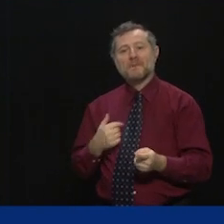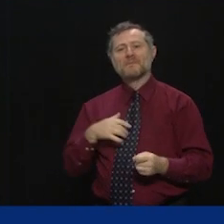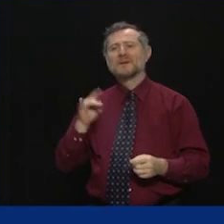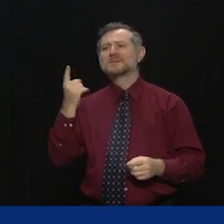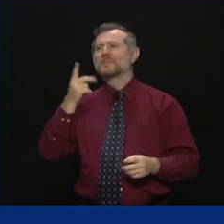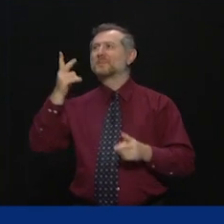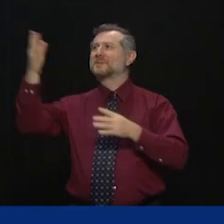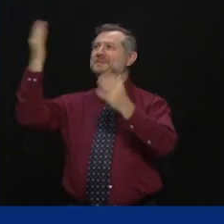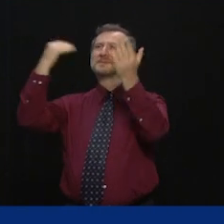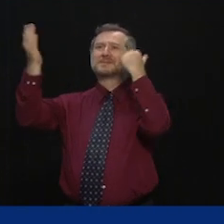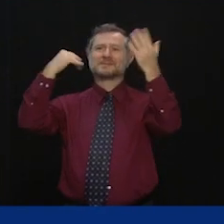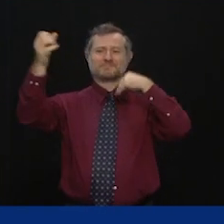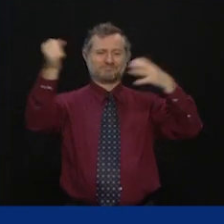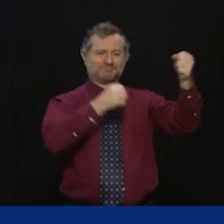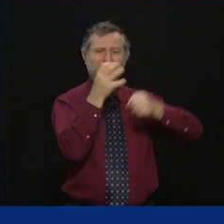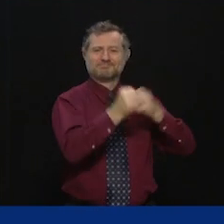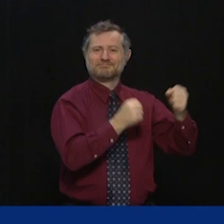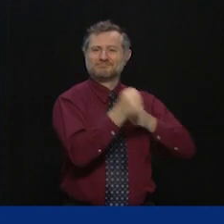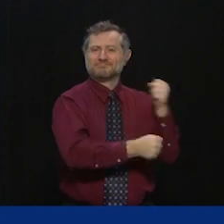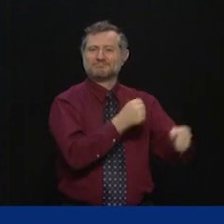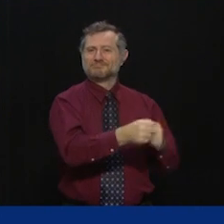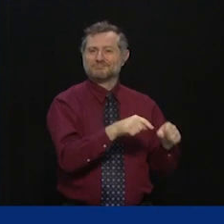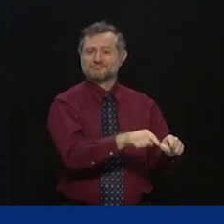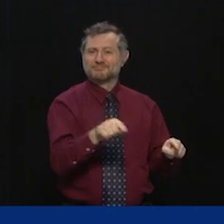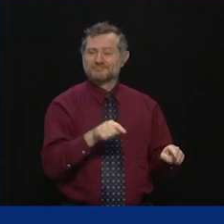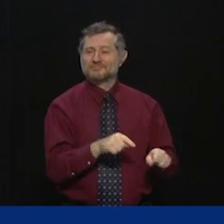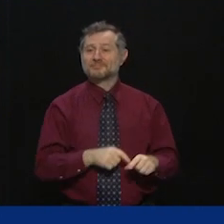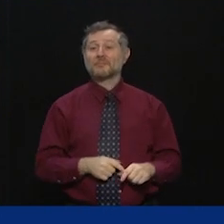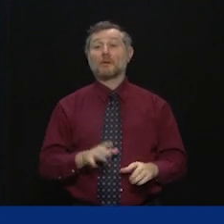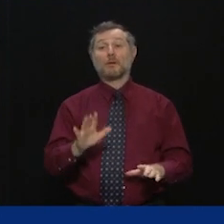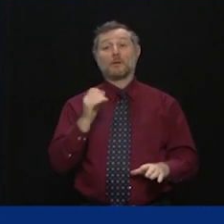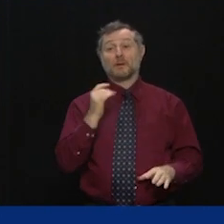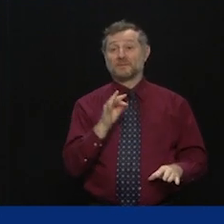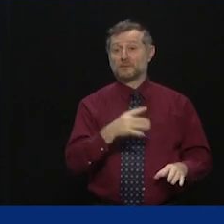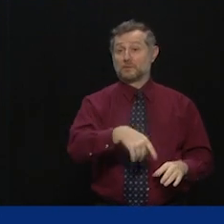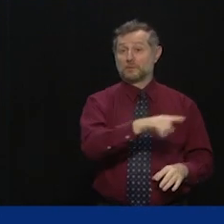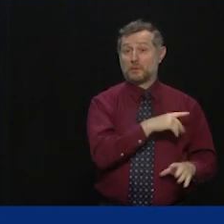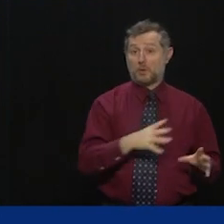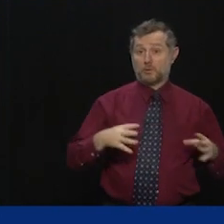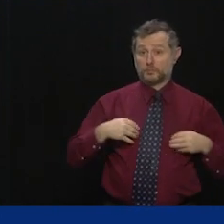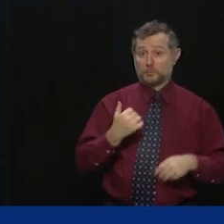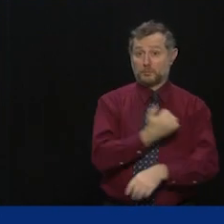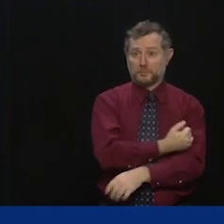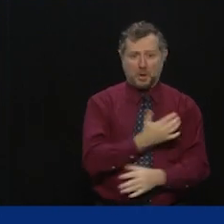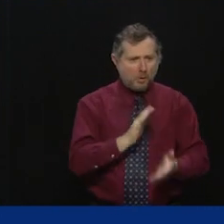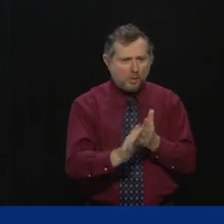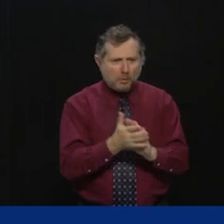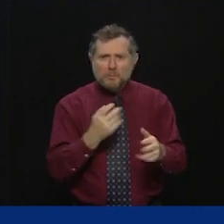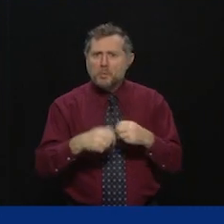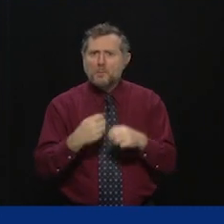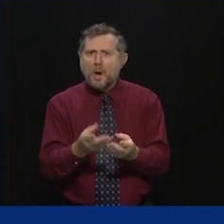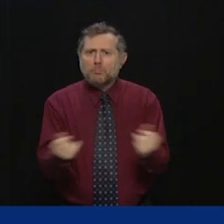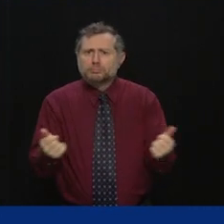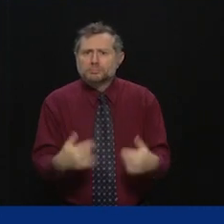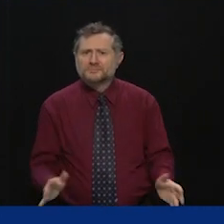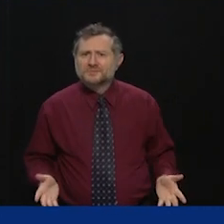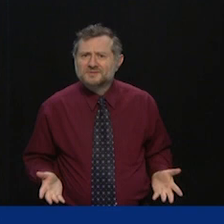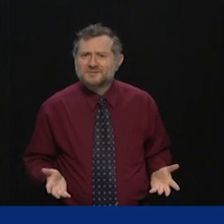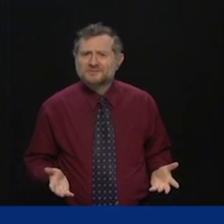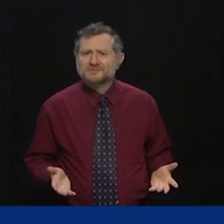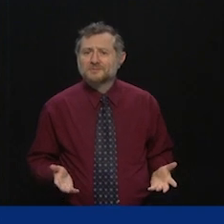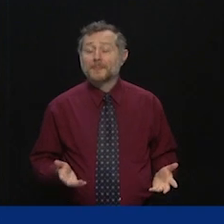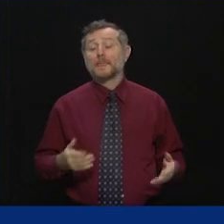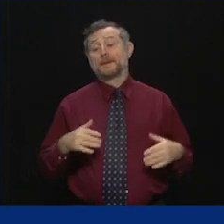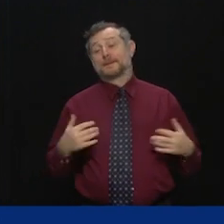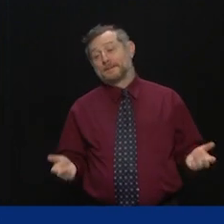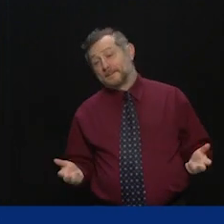doubt about it. Again, it doesn't have to be this way. It does not. And it's not a role I relish. My